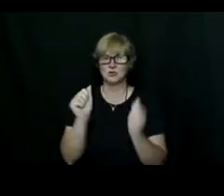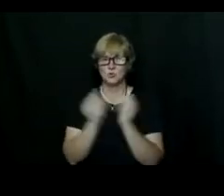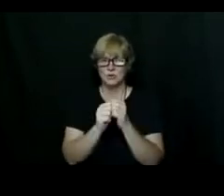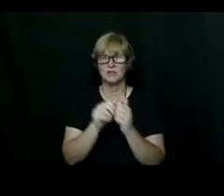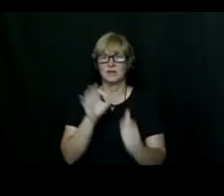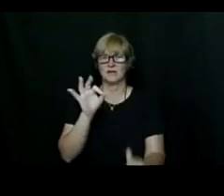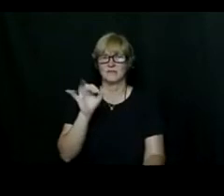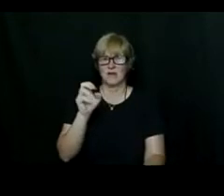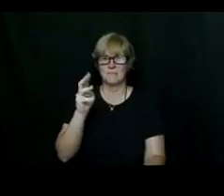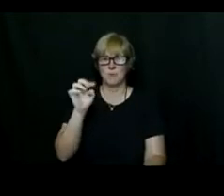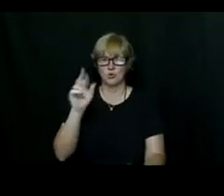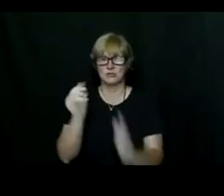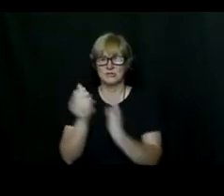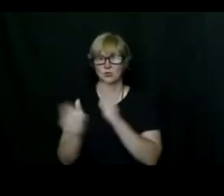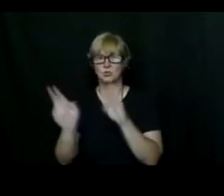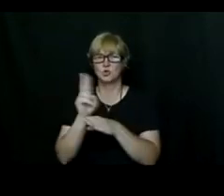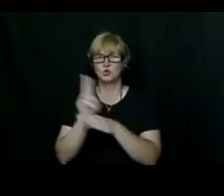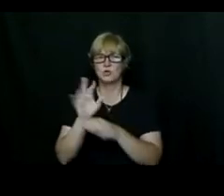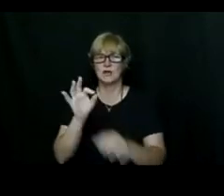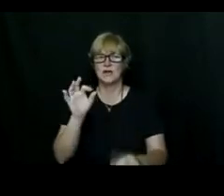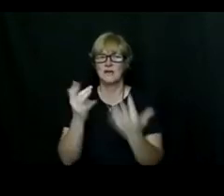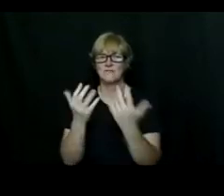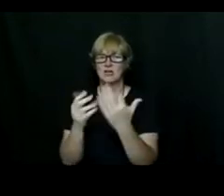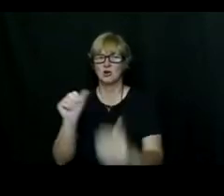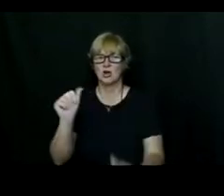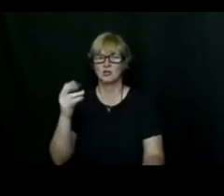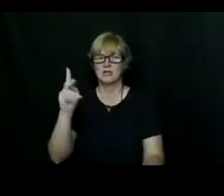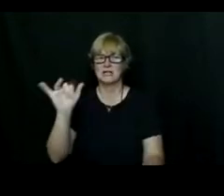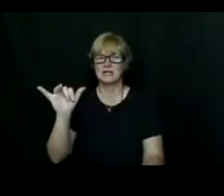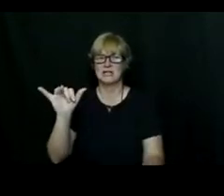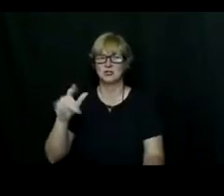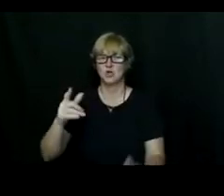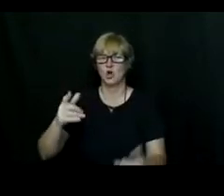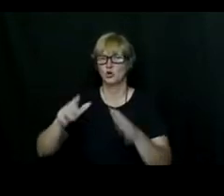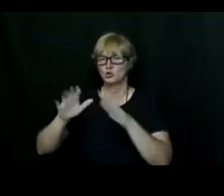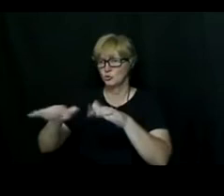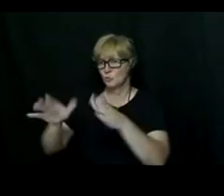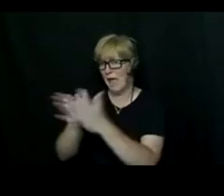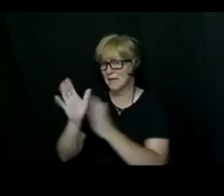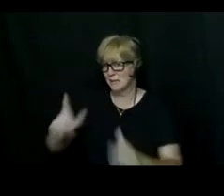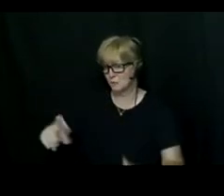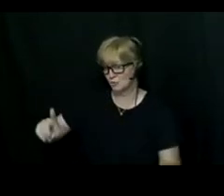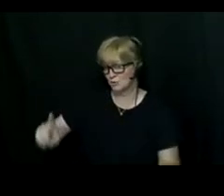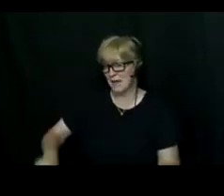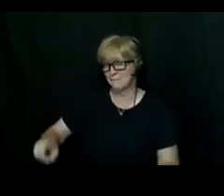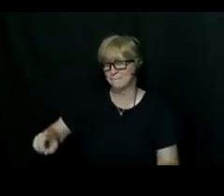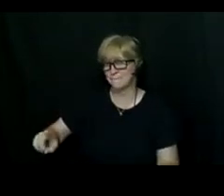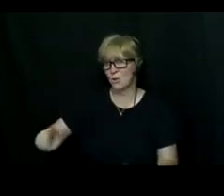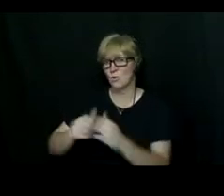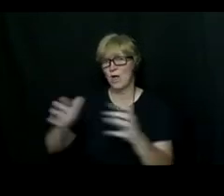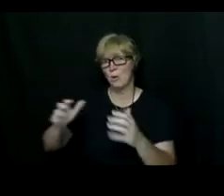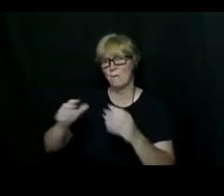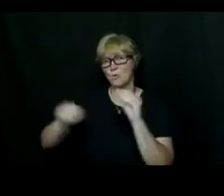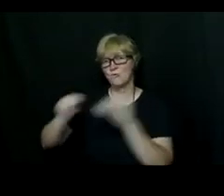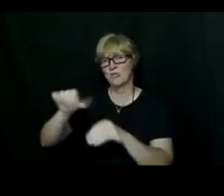the finger agility, which was just children had to tap single fingers onto the table without actually moving other fingers